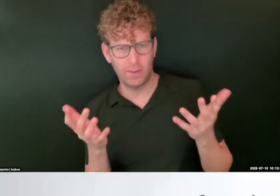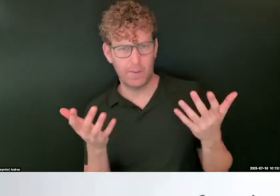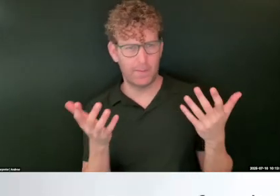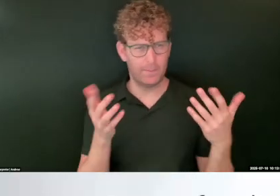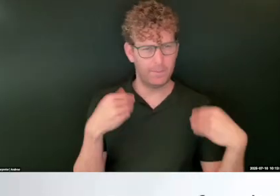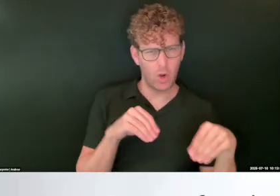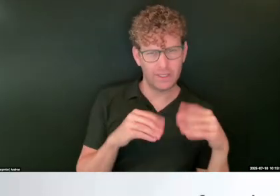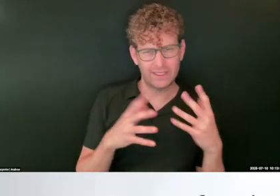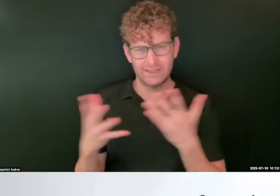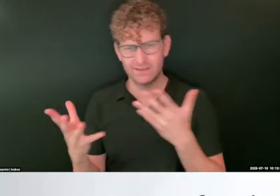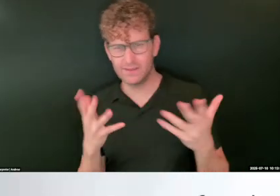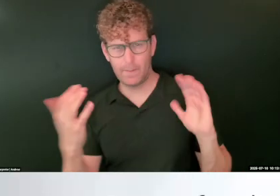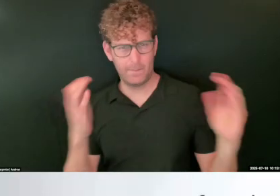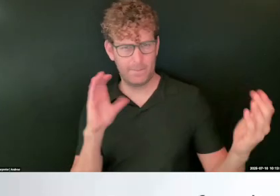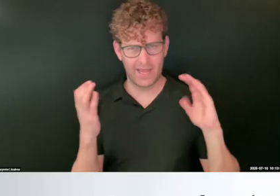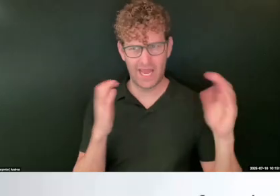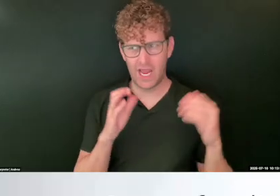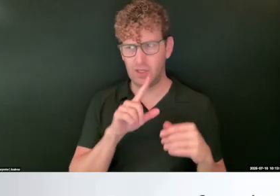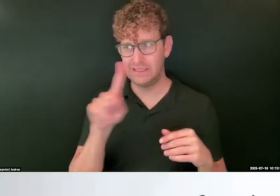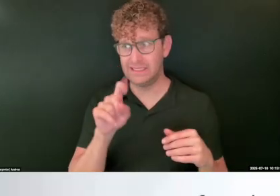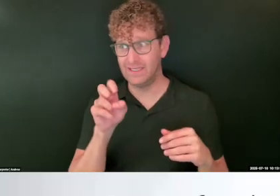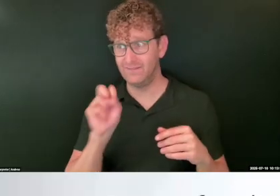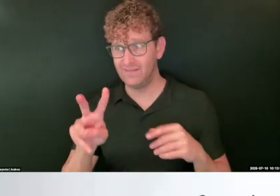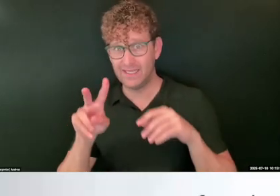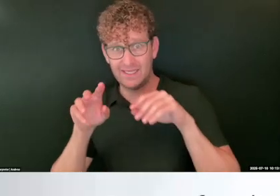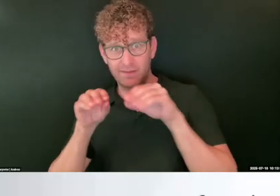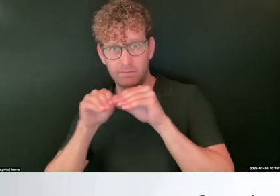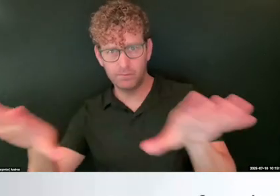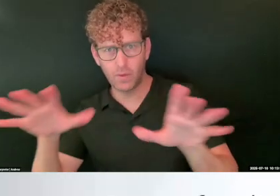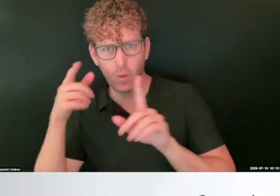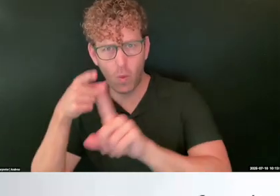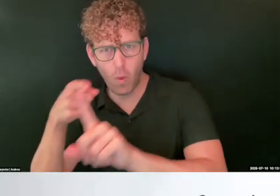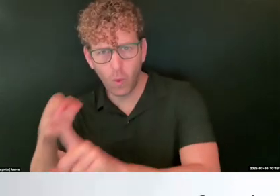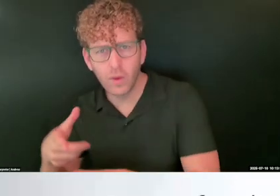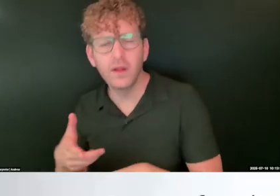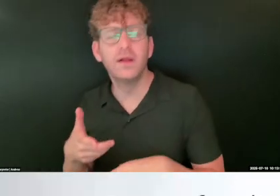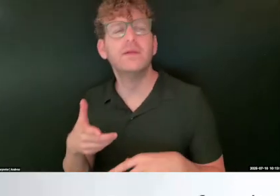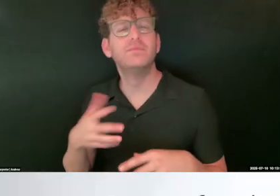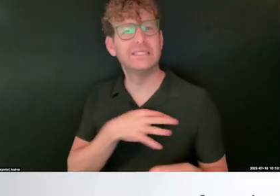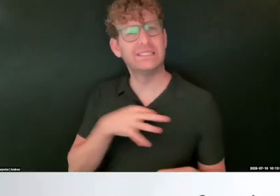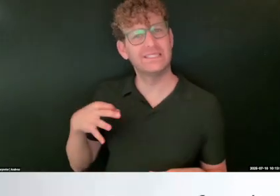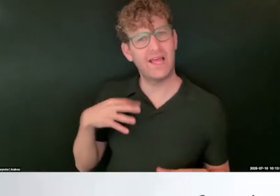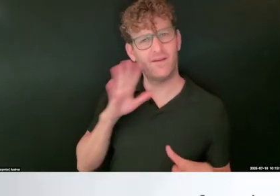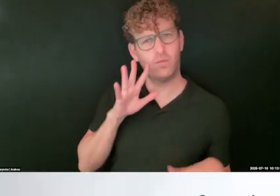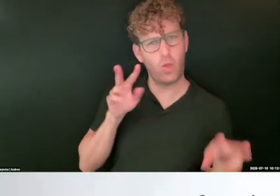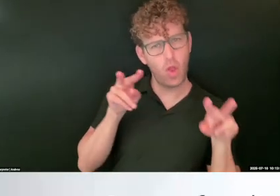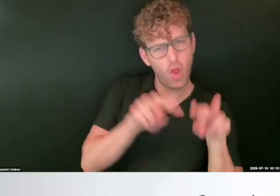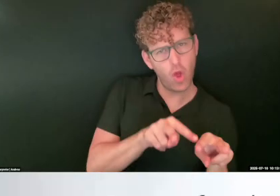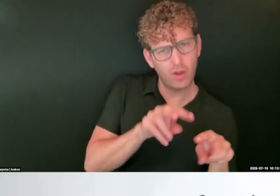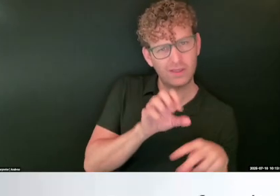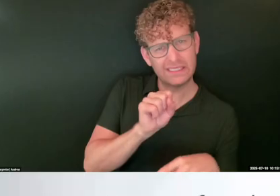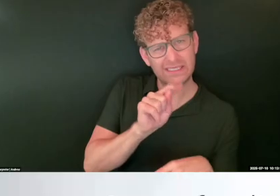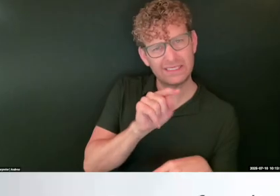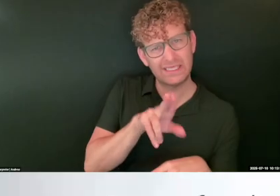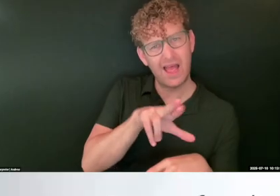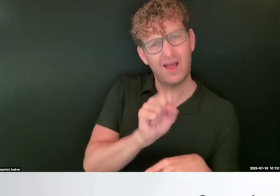Staff will then take a look at the status of ZEV technology and exciting vehicles on the